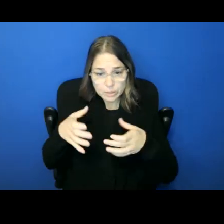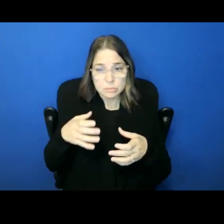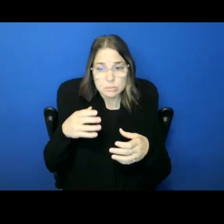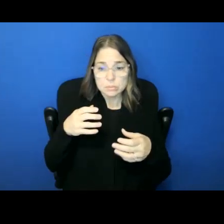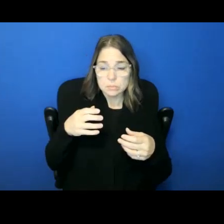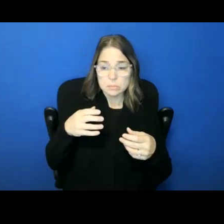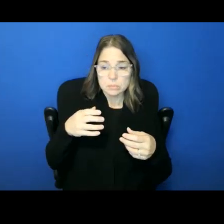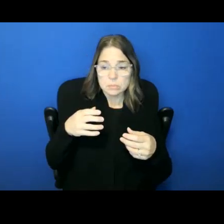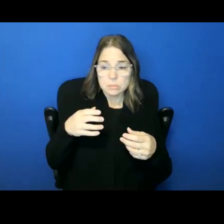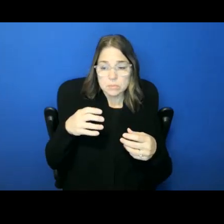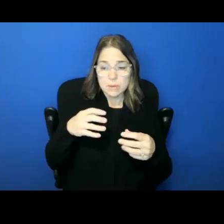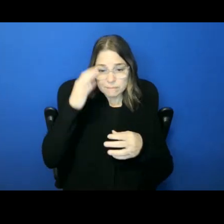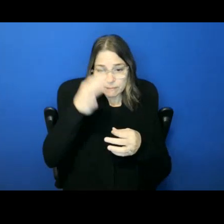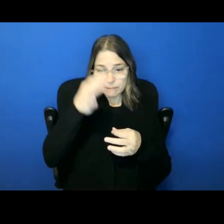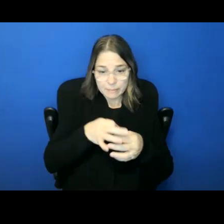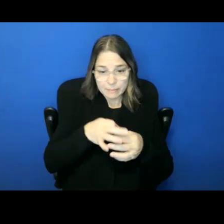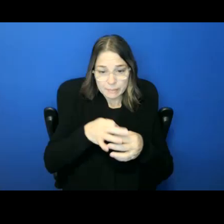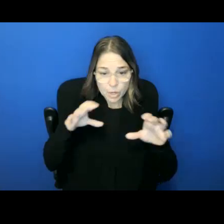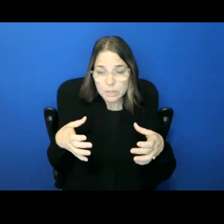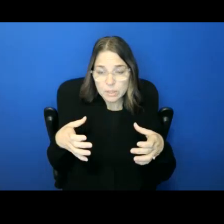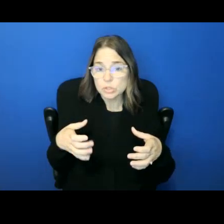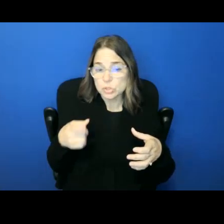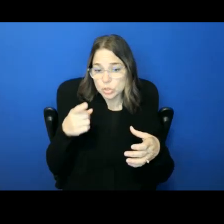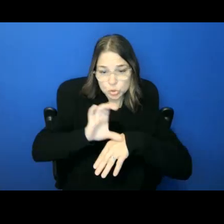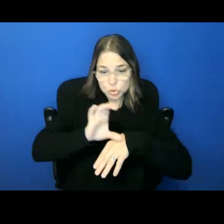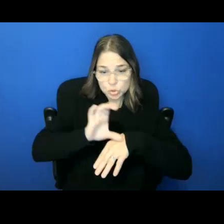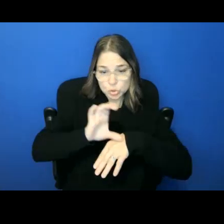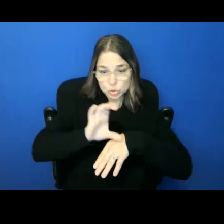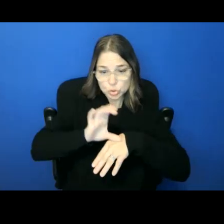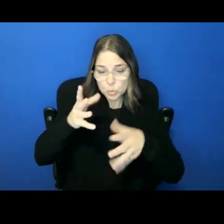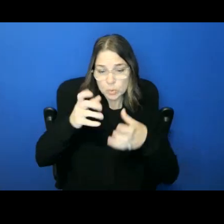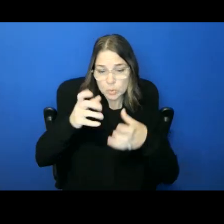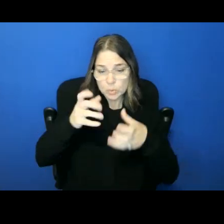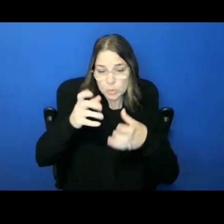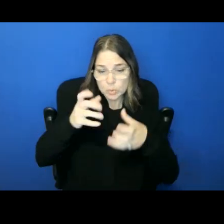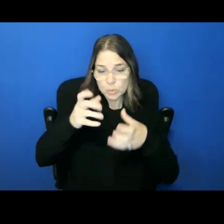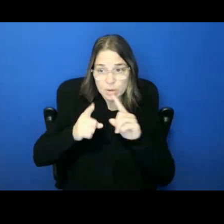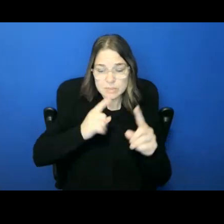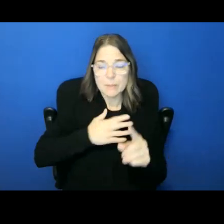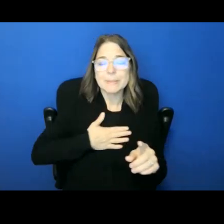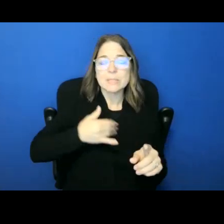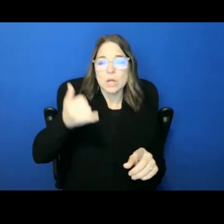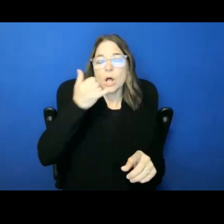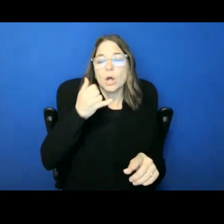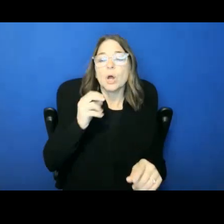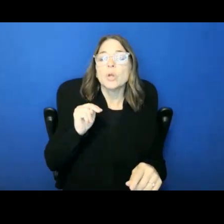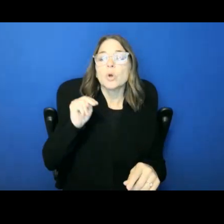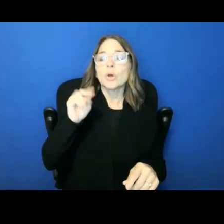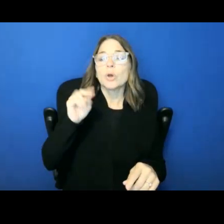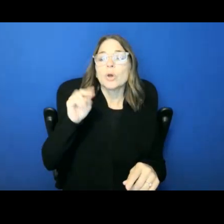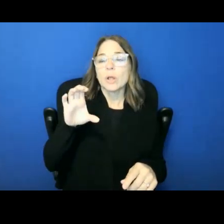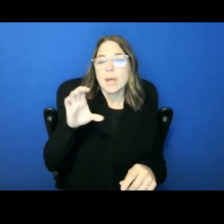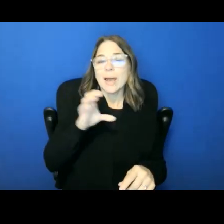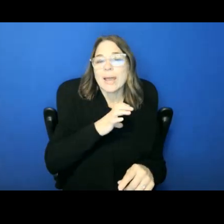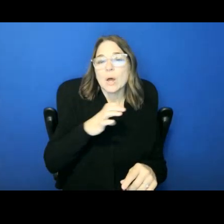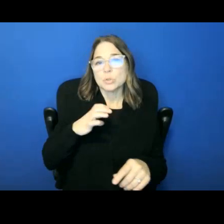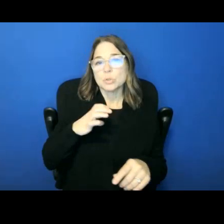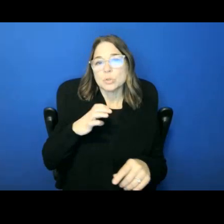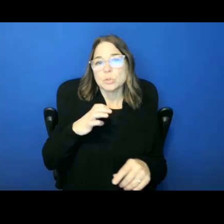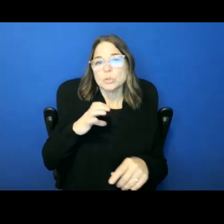some clinicians, and your church wants to begin the conversation, please give us a call at the North Carolina Council of Churches, Partners in Health and